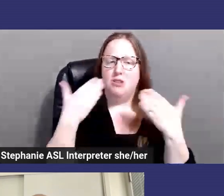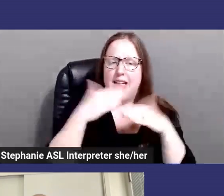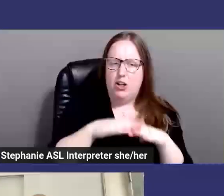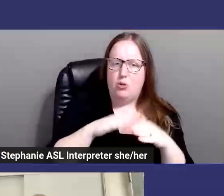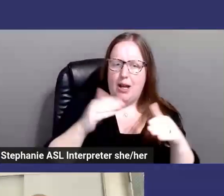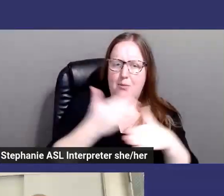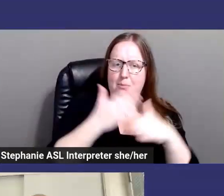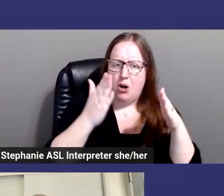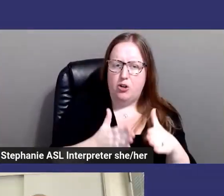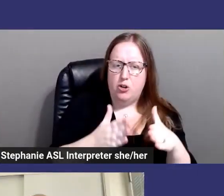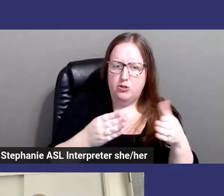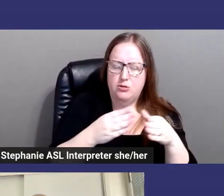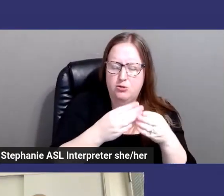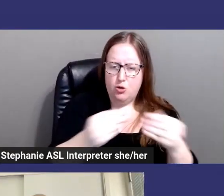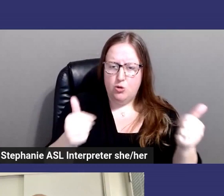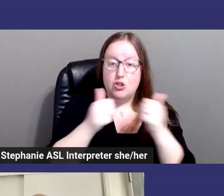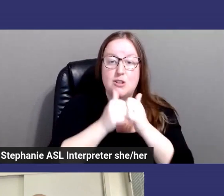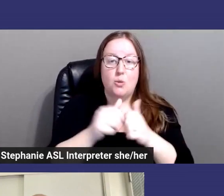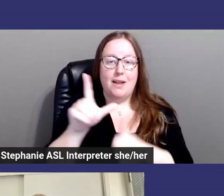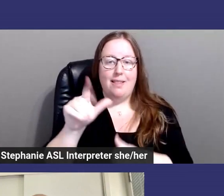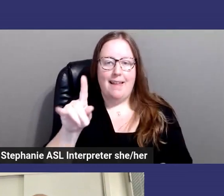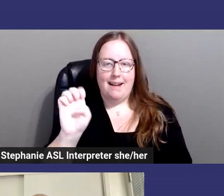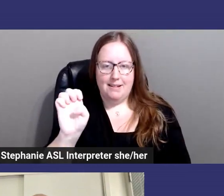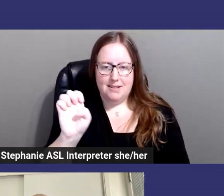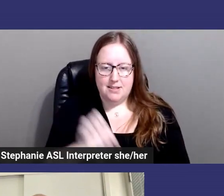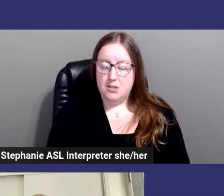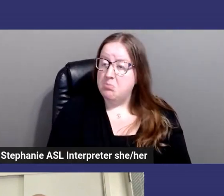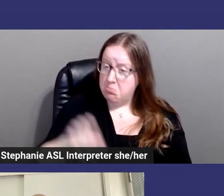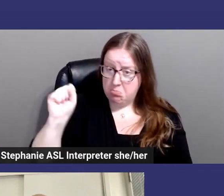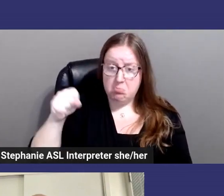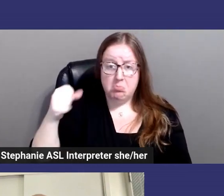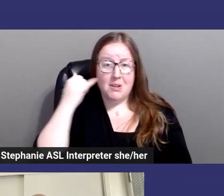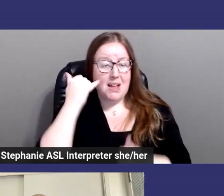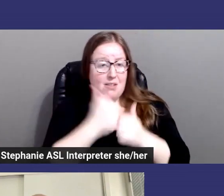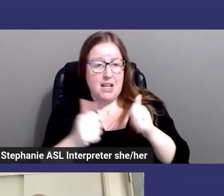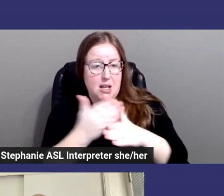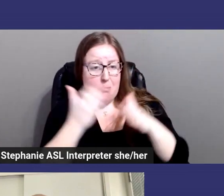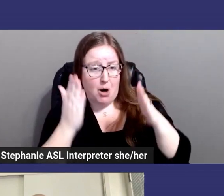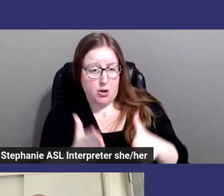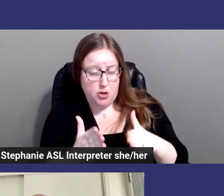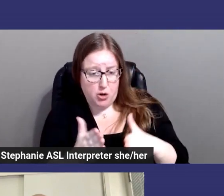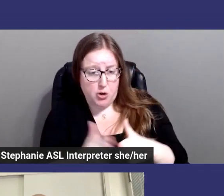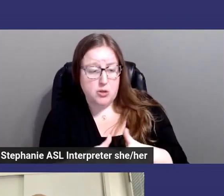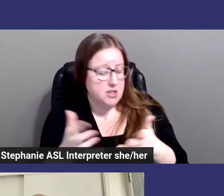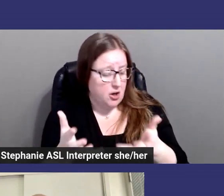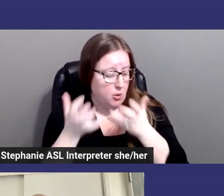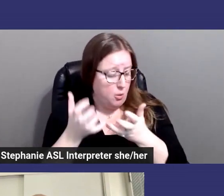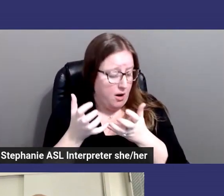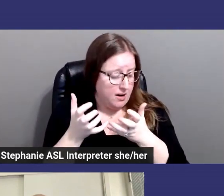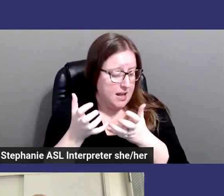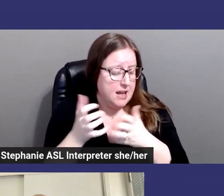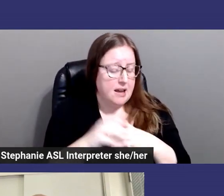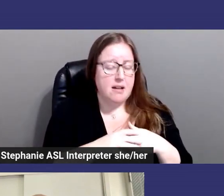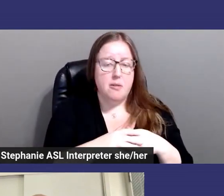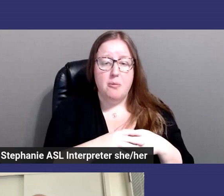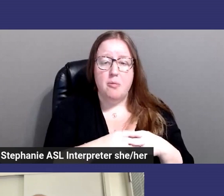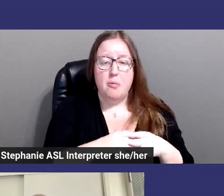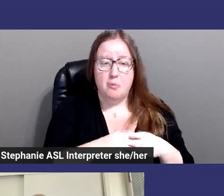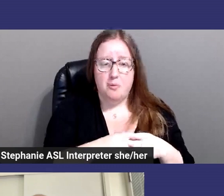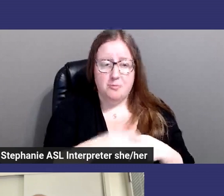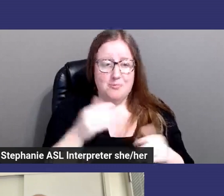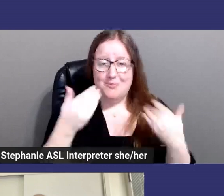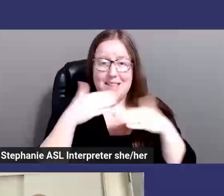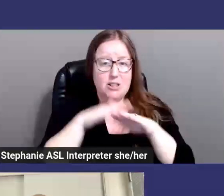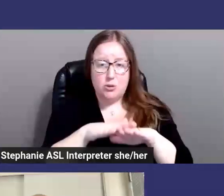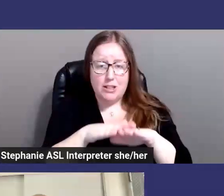with Lattice? Yeah, I think if there's any partners out there that are looking for kind of